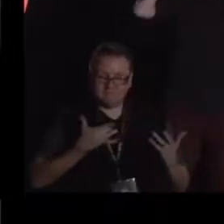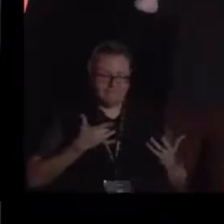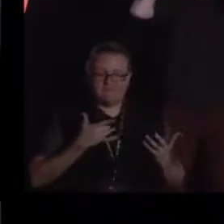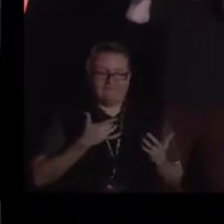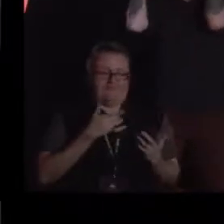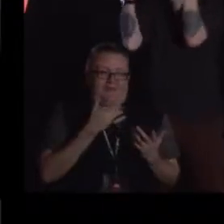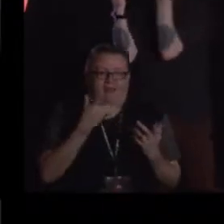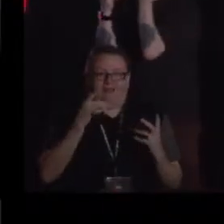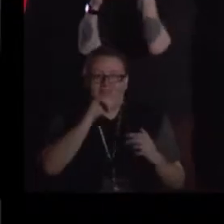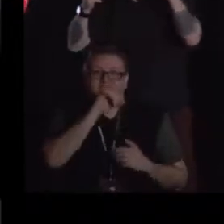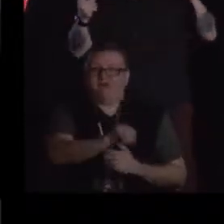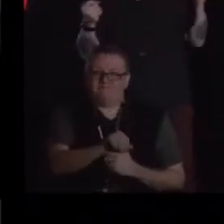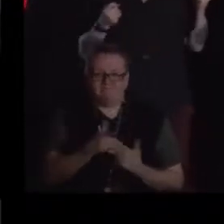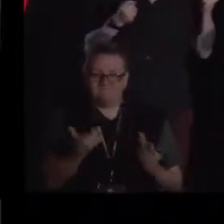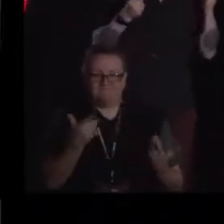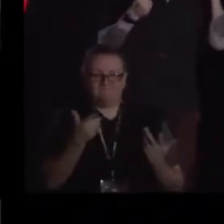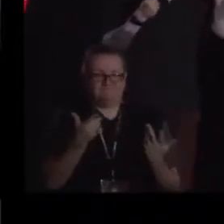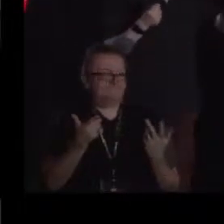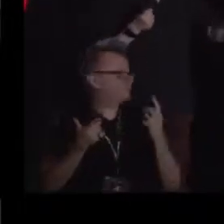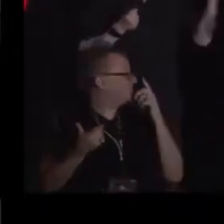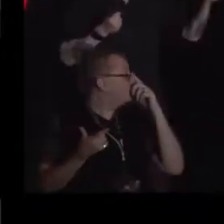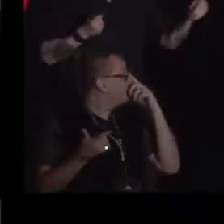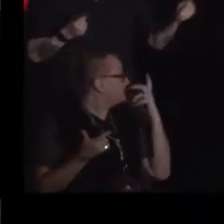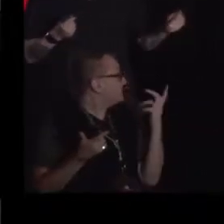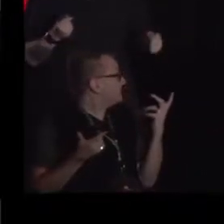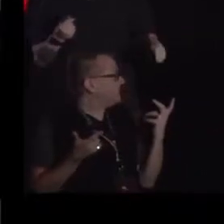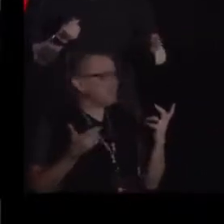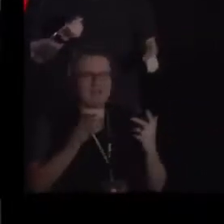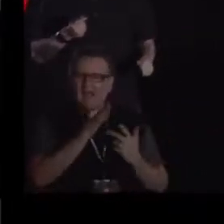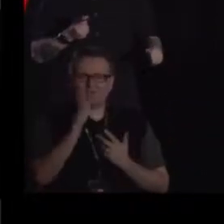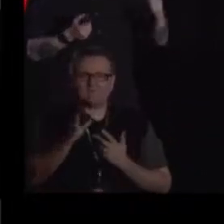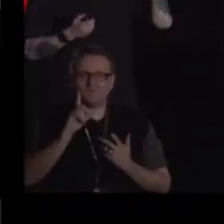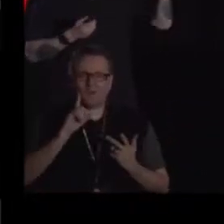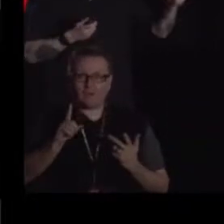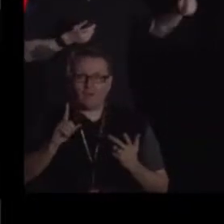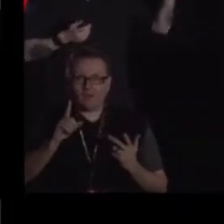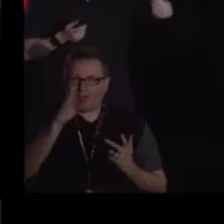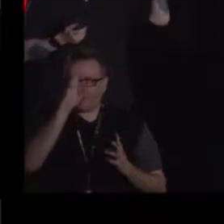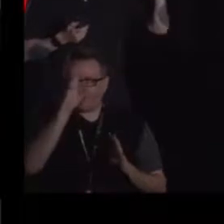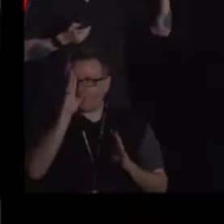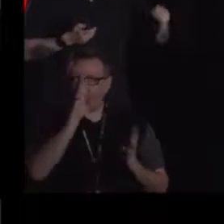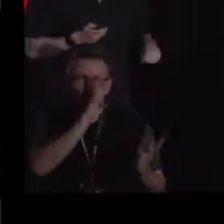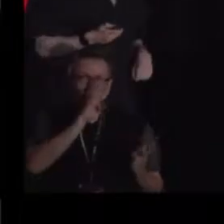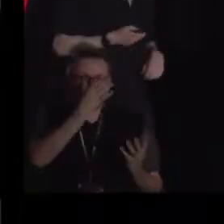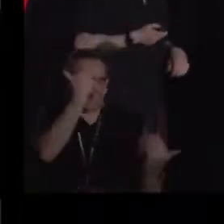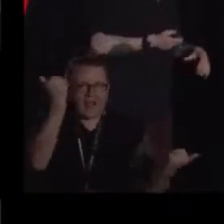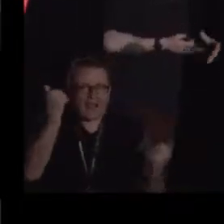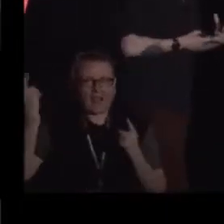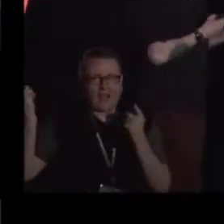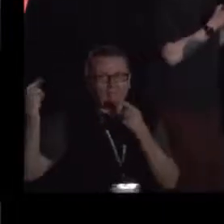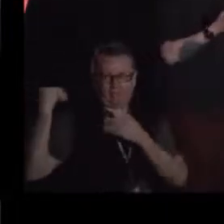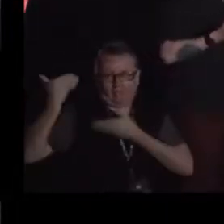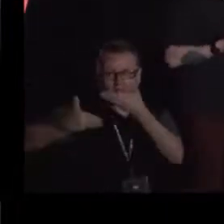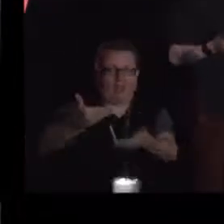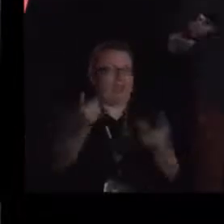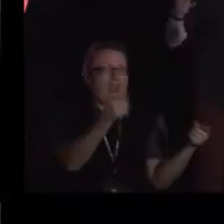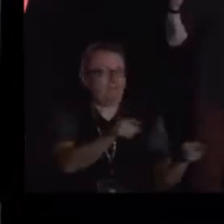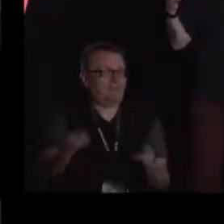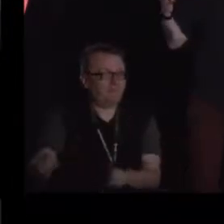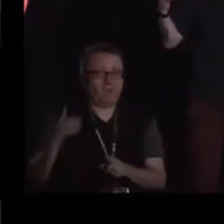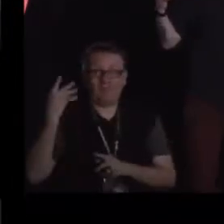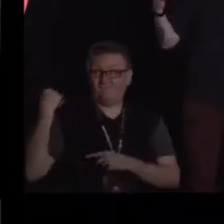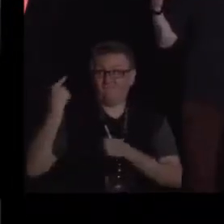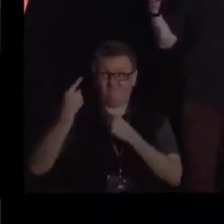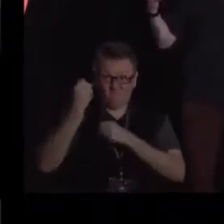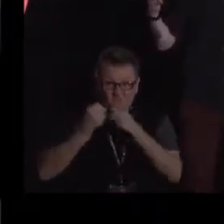I don't get it. But I love that. I try not to be. I never ever want to take that for granted, because I'm just stoked, like super, super stoked. But over